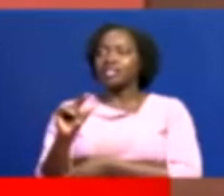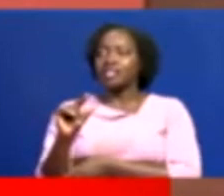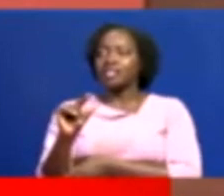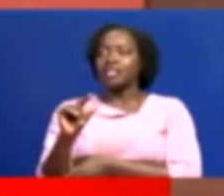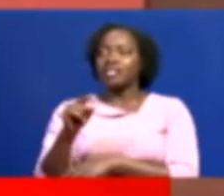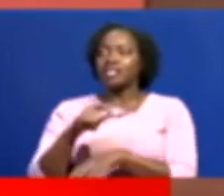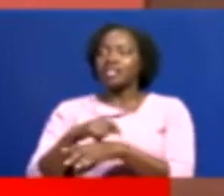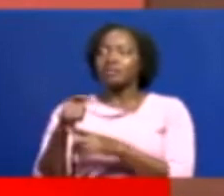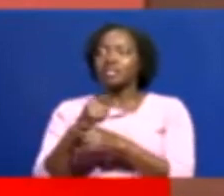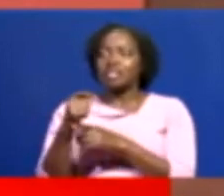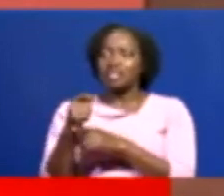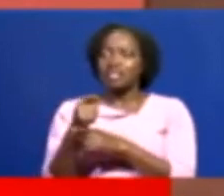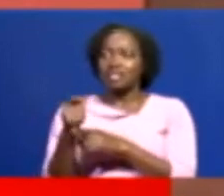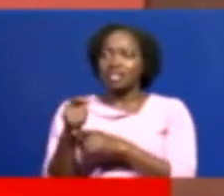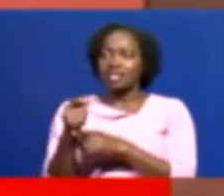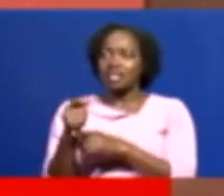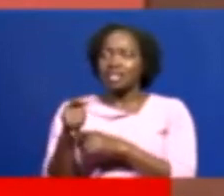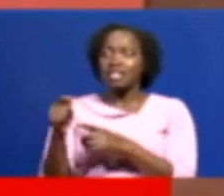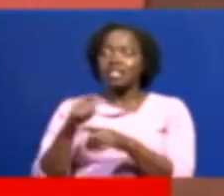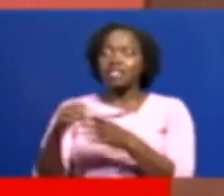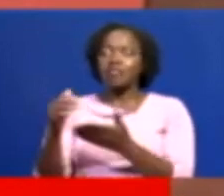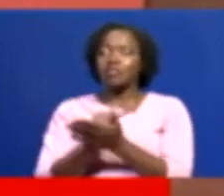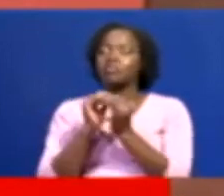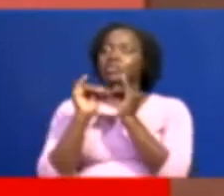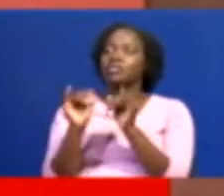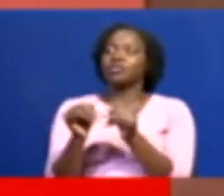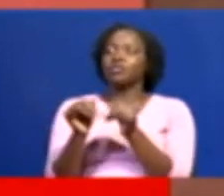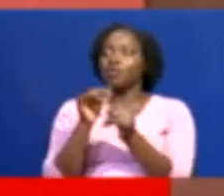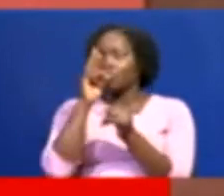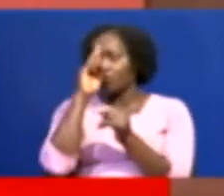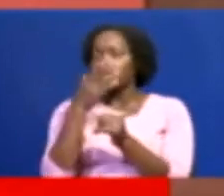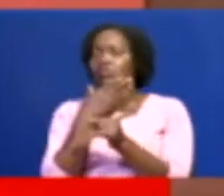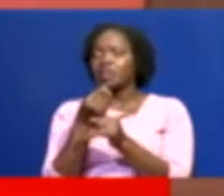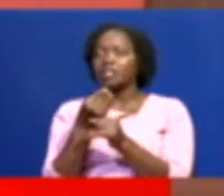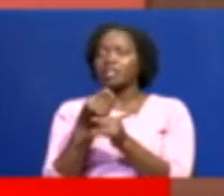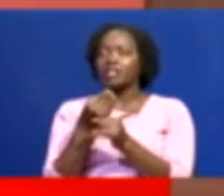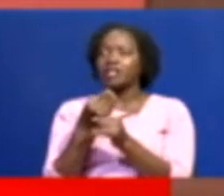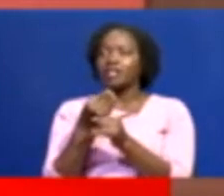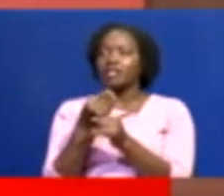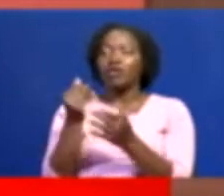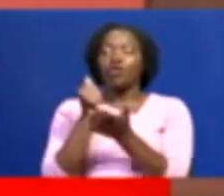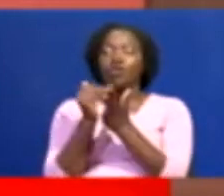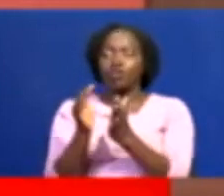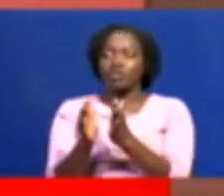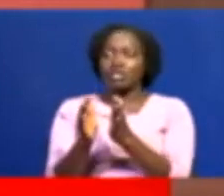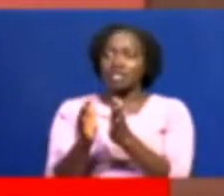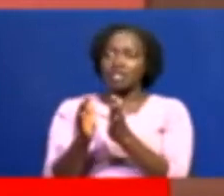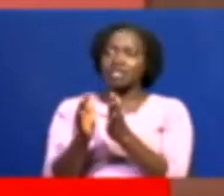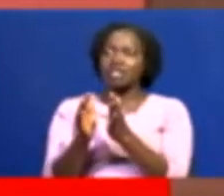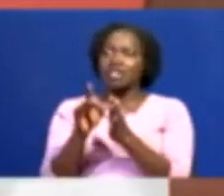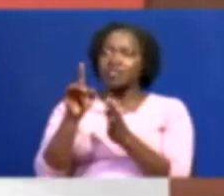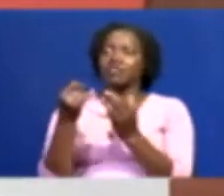the training, when you'll be recruiting the new policemen force, actually officers, mm-hmm. we need